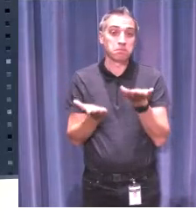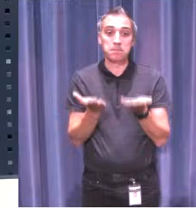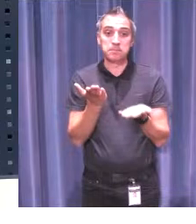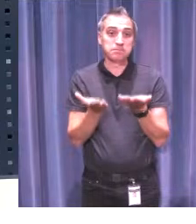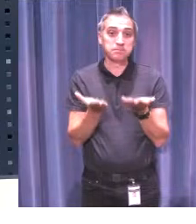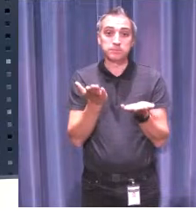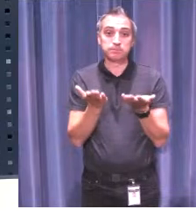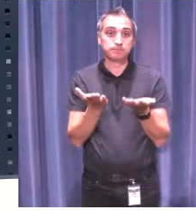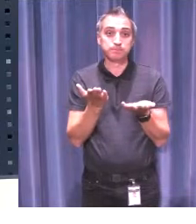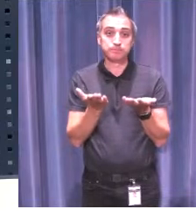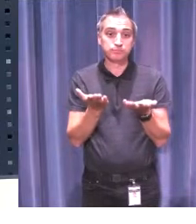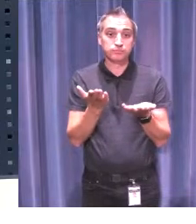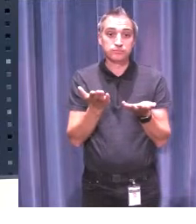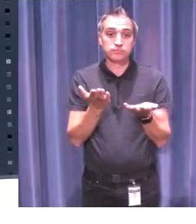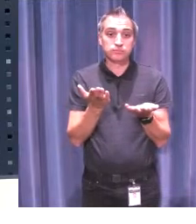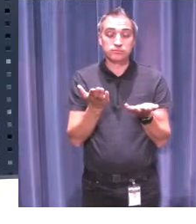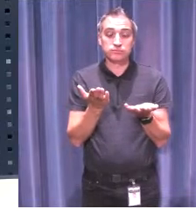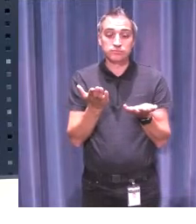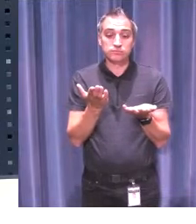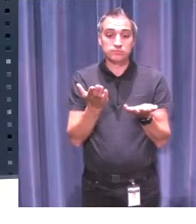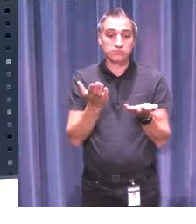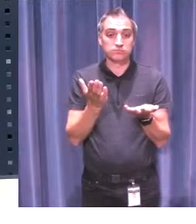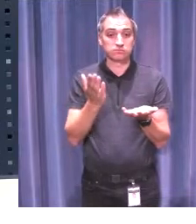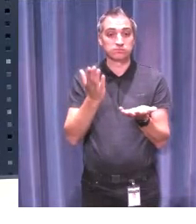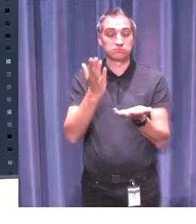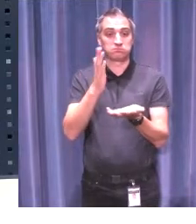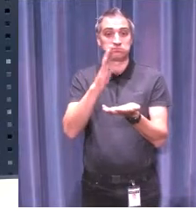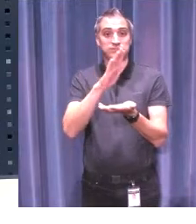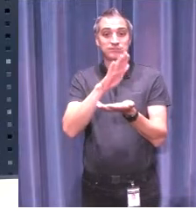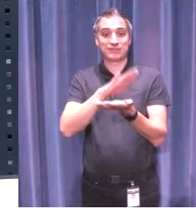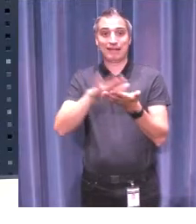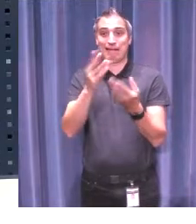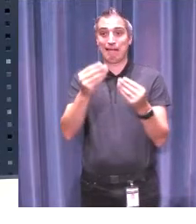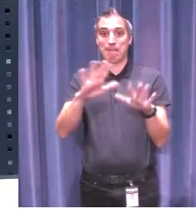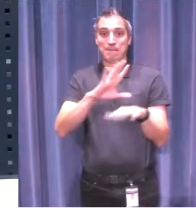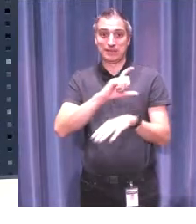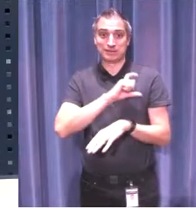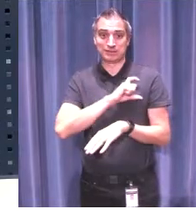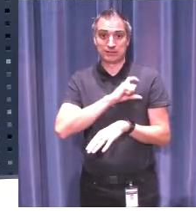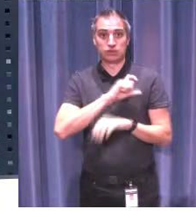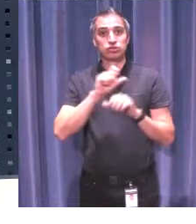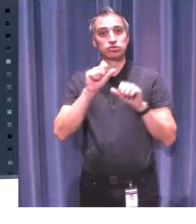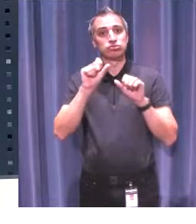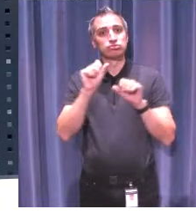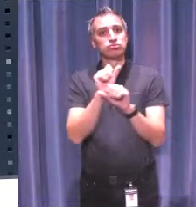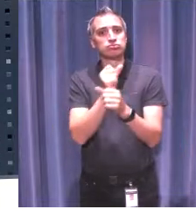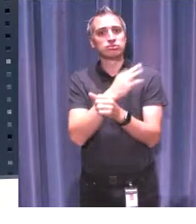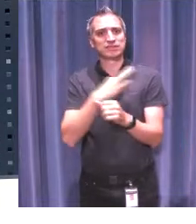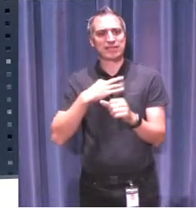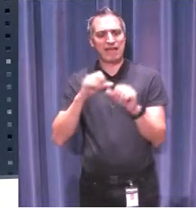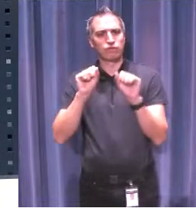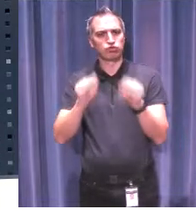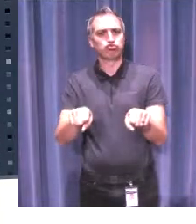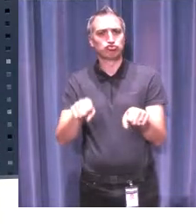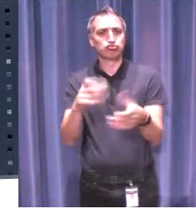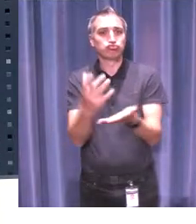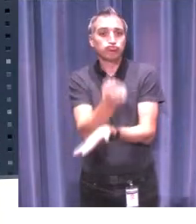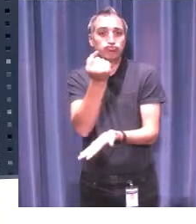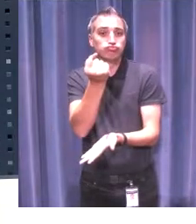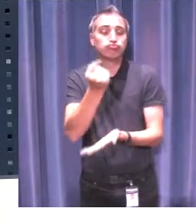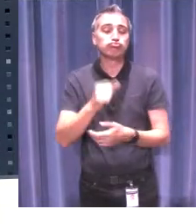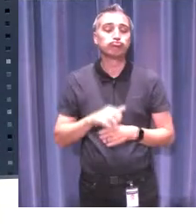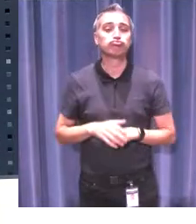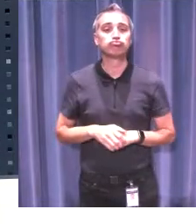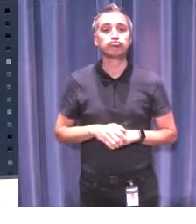that the campus safety staff could take advantage of. And I think